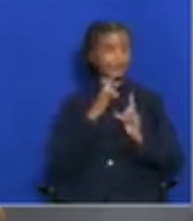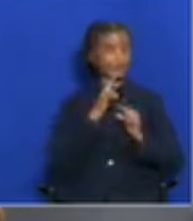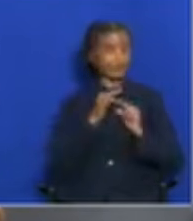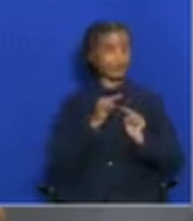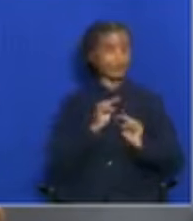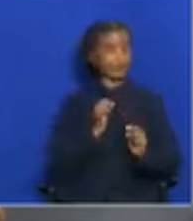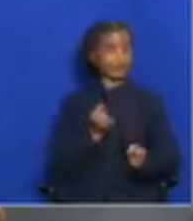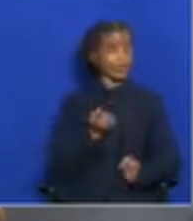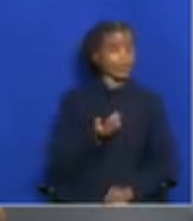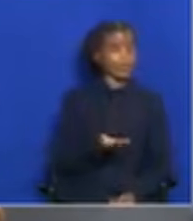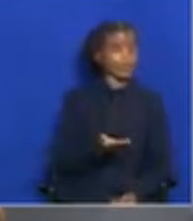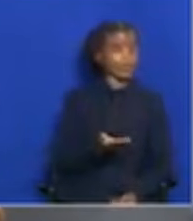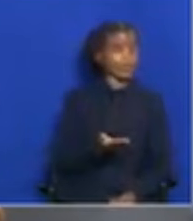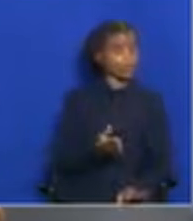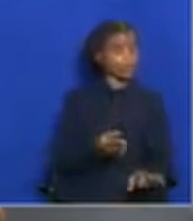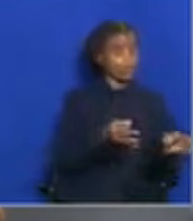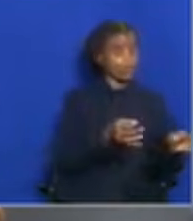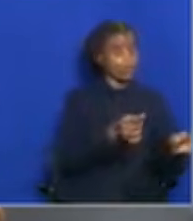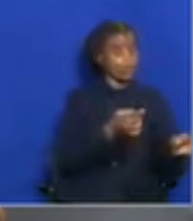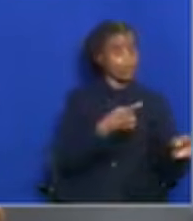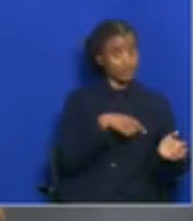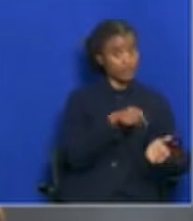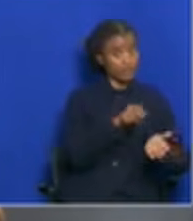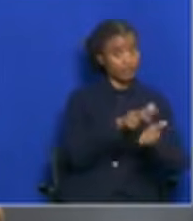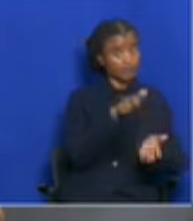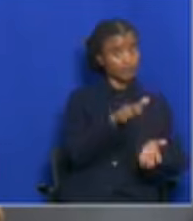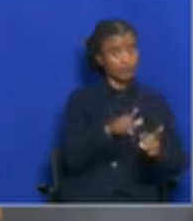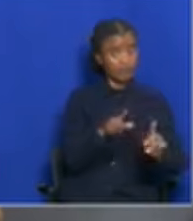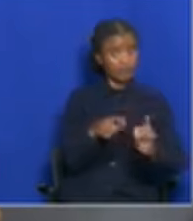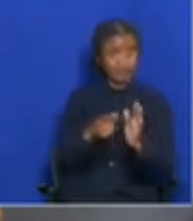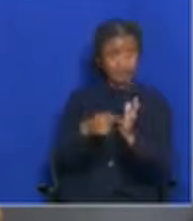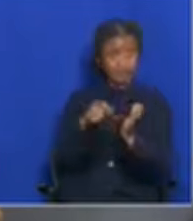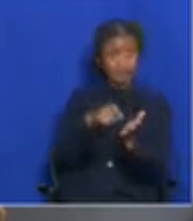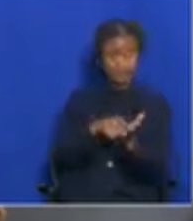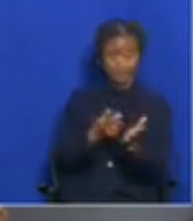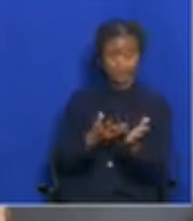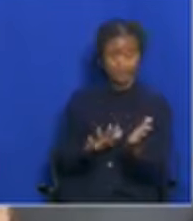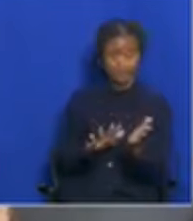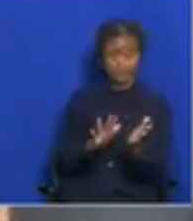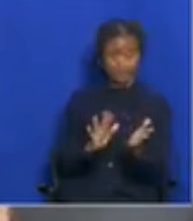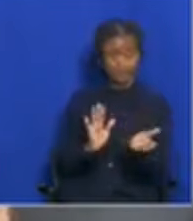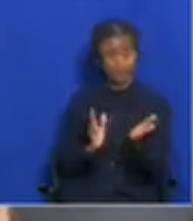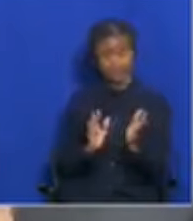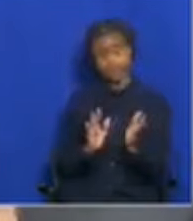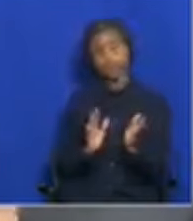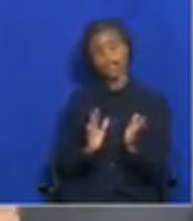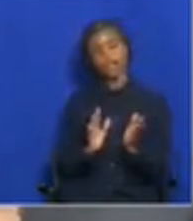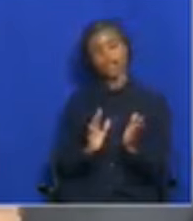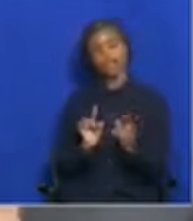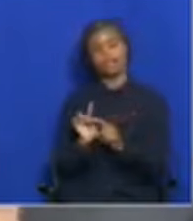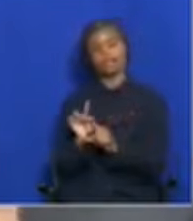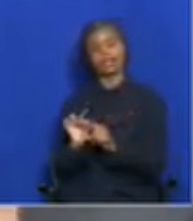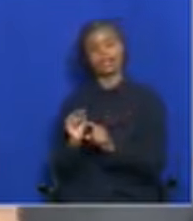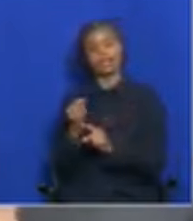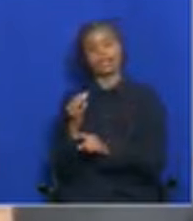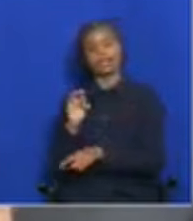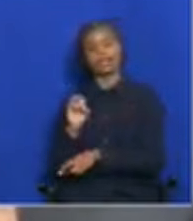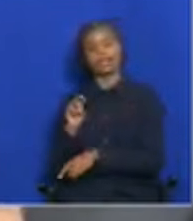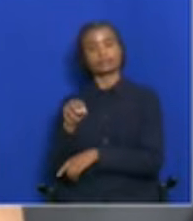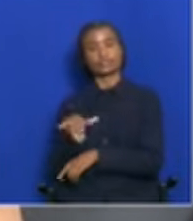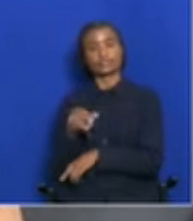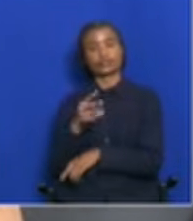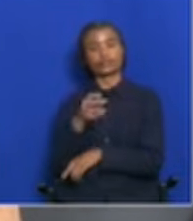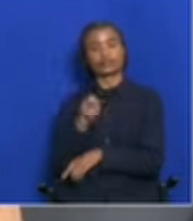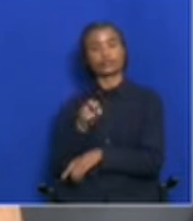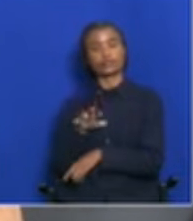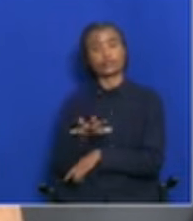this signed, other than the 30 May 2025, that's part of the bundle that was displayed during Advocate Johnson's evidence? Have